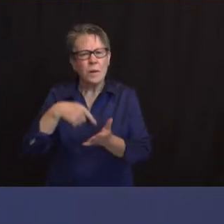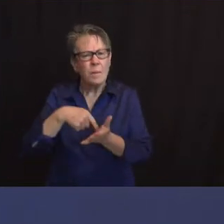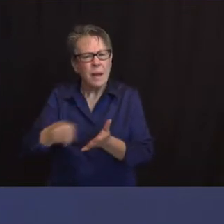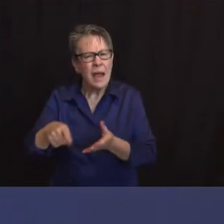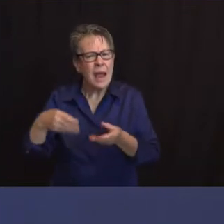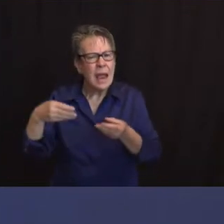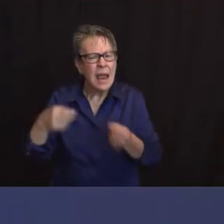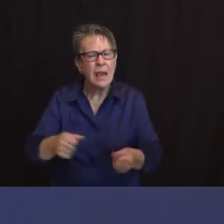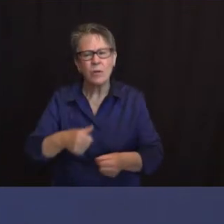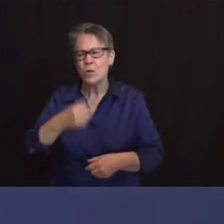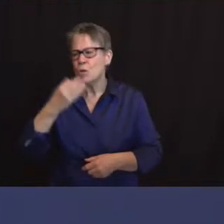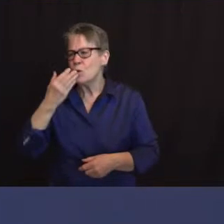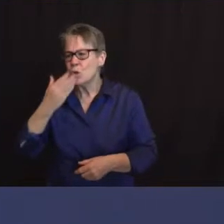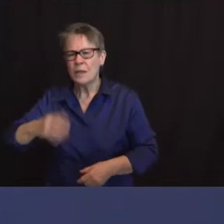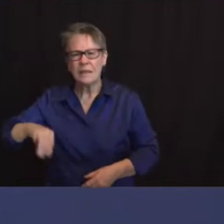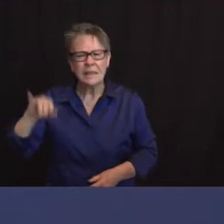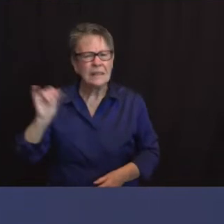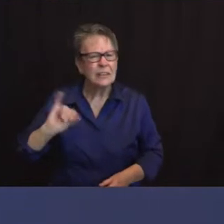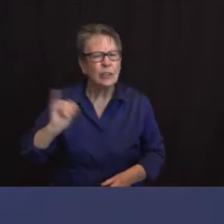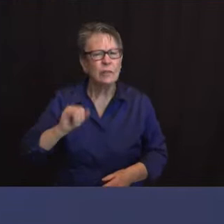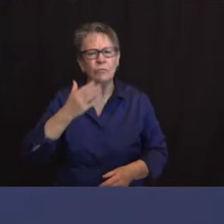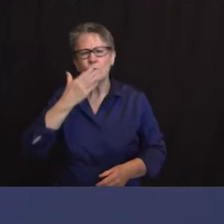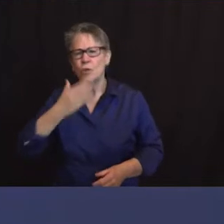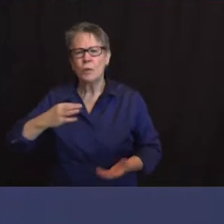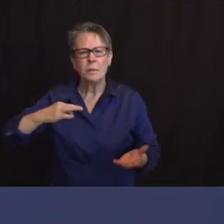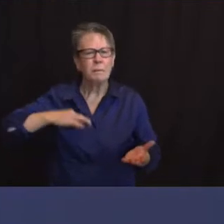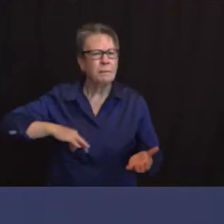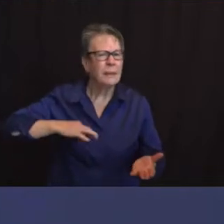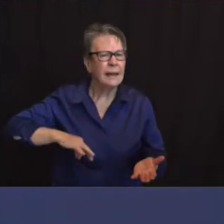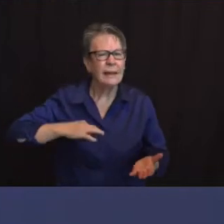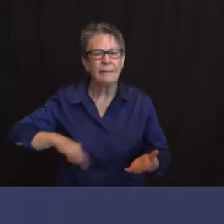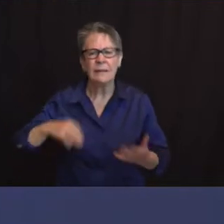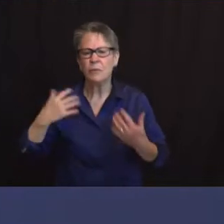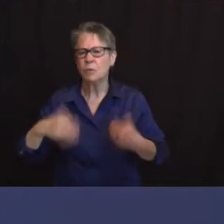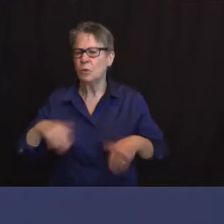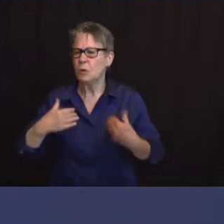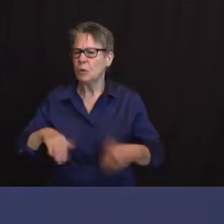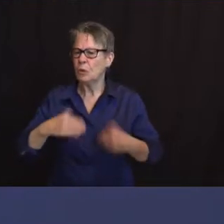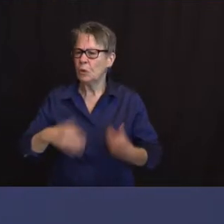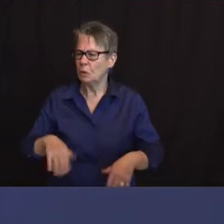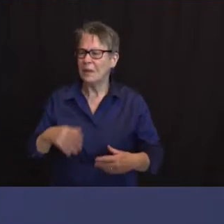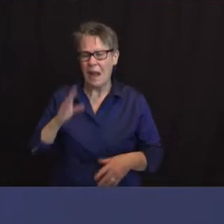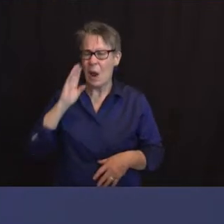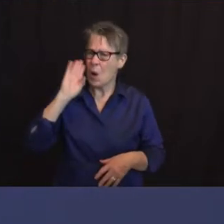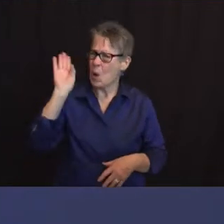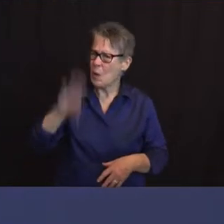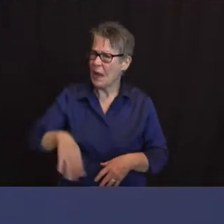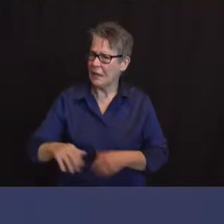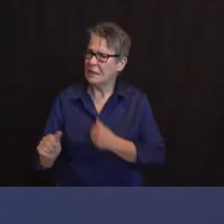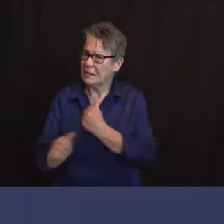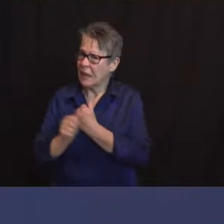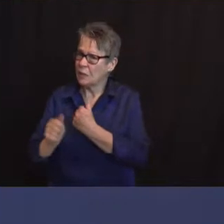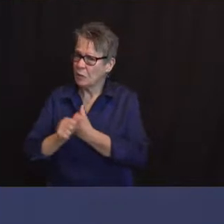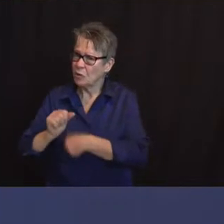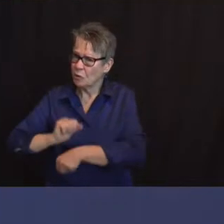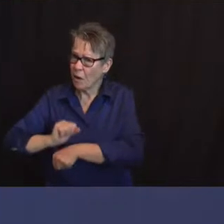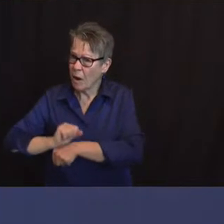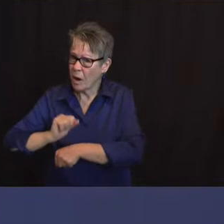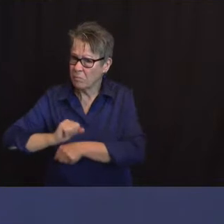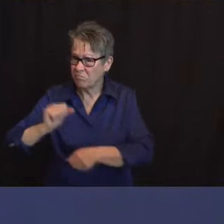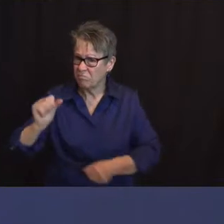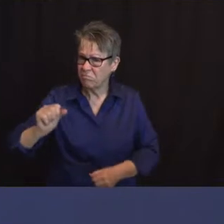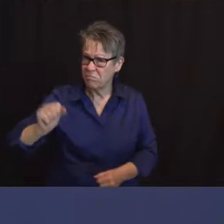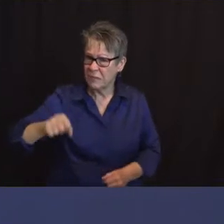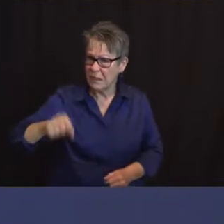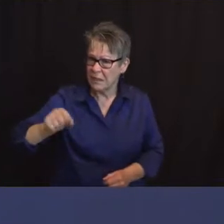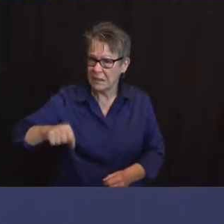yourself potentially in harm's way. But for all of the sort of metrics as to why you want to do it, the fact of the matter